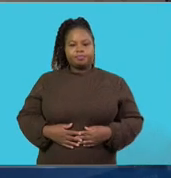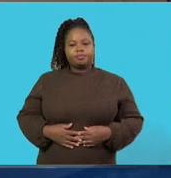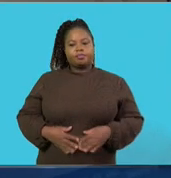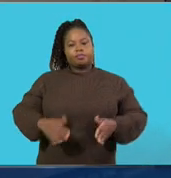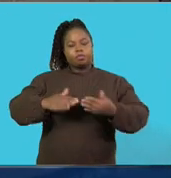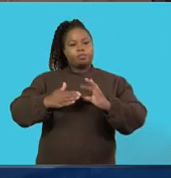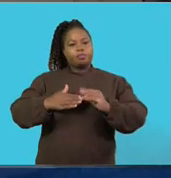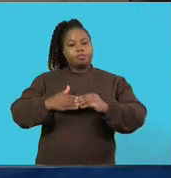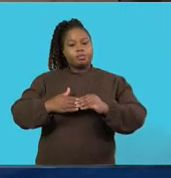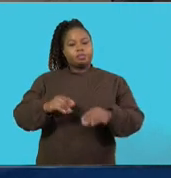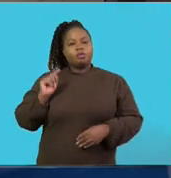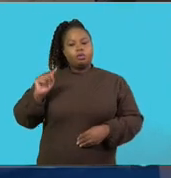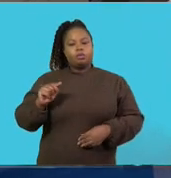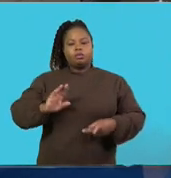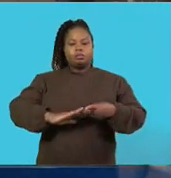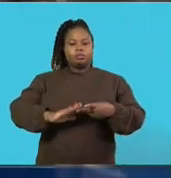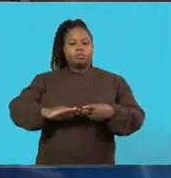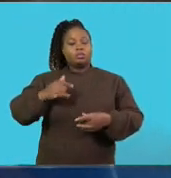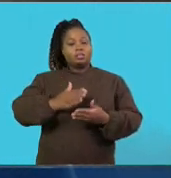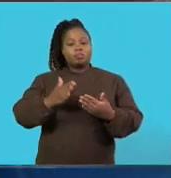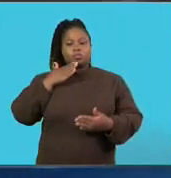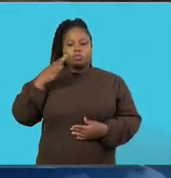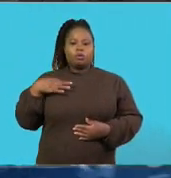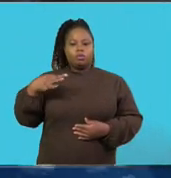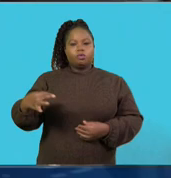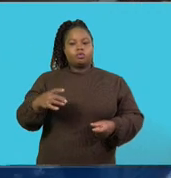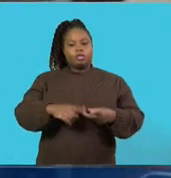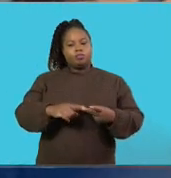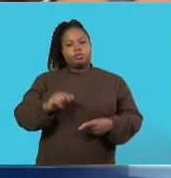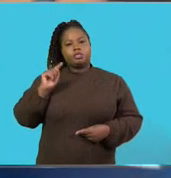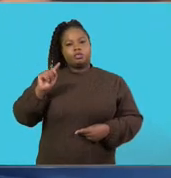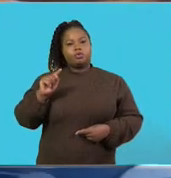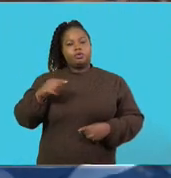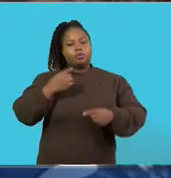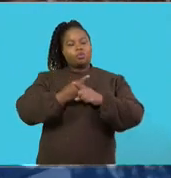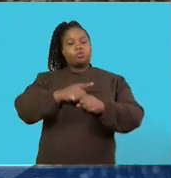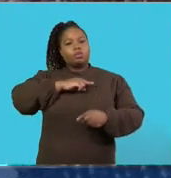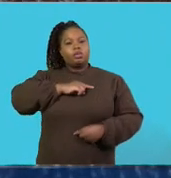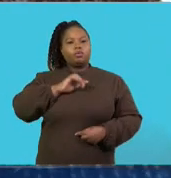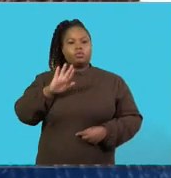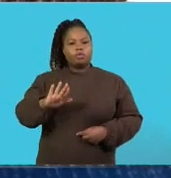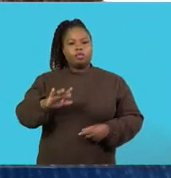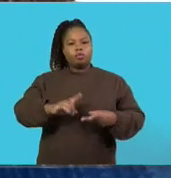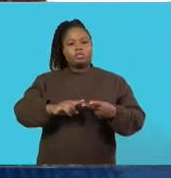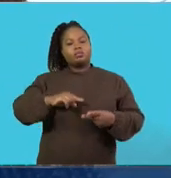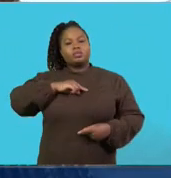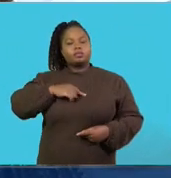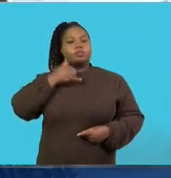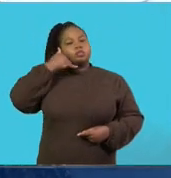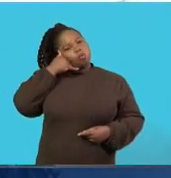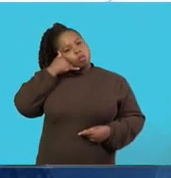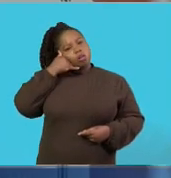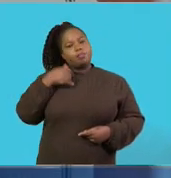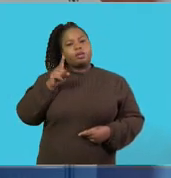Baahi kapa bareki ba ka beng ba kentse ditletlebo tsa bona tlhokegong ya motlakase nakong ya pehelo ba eletswa go letsetsa